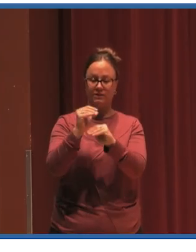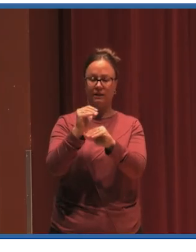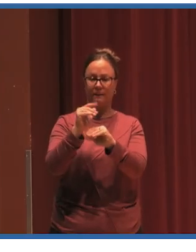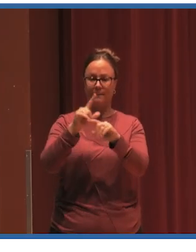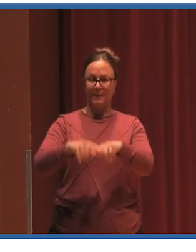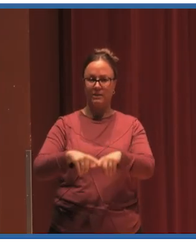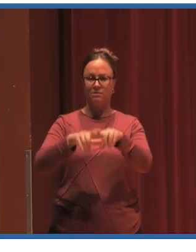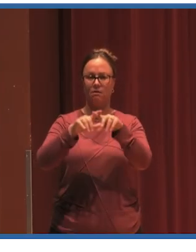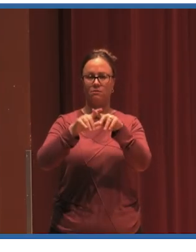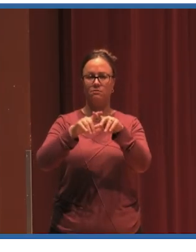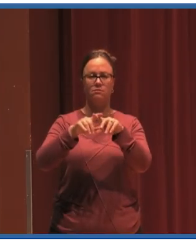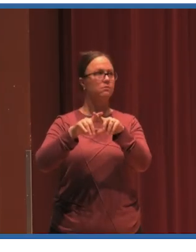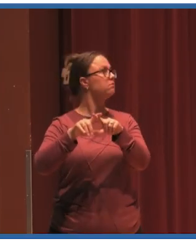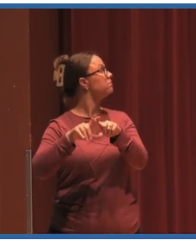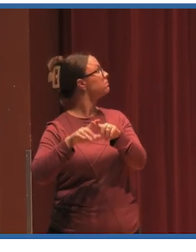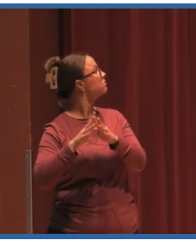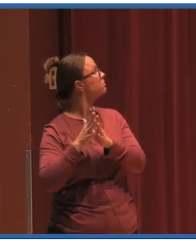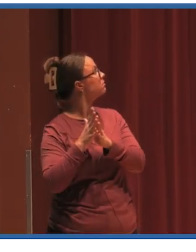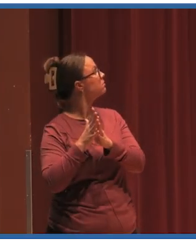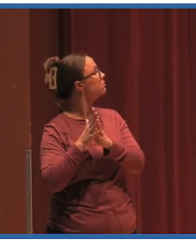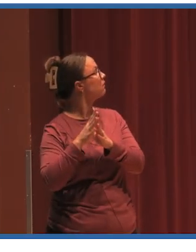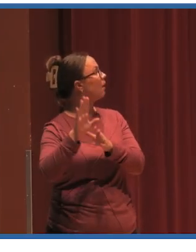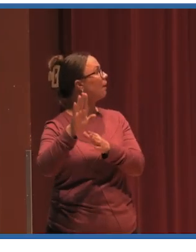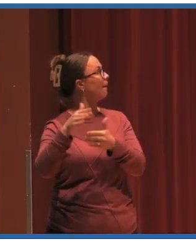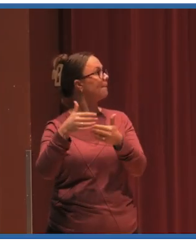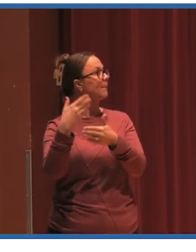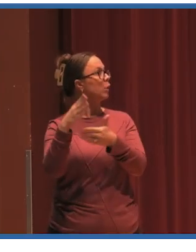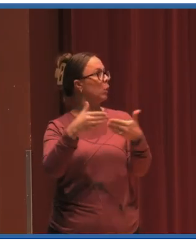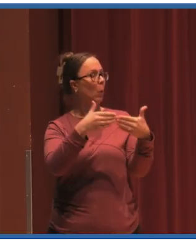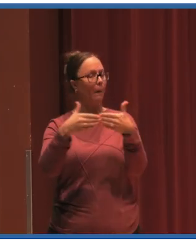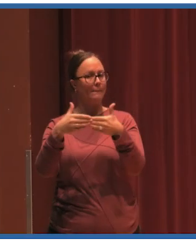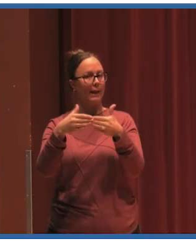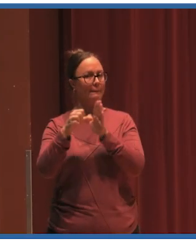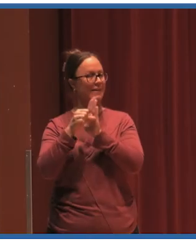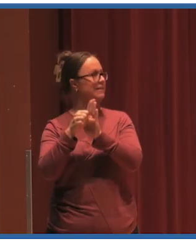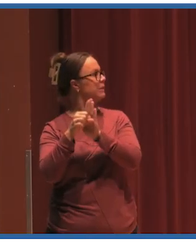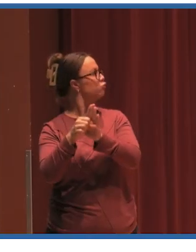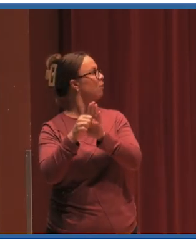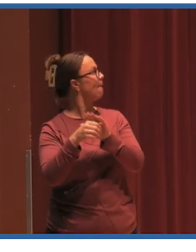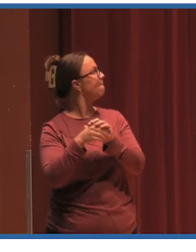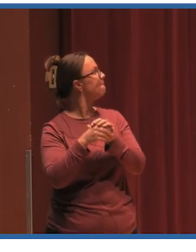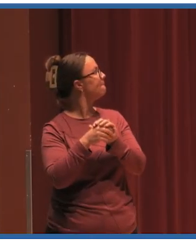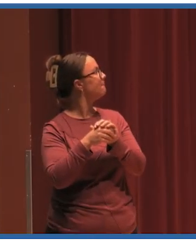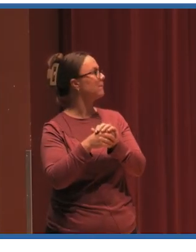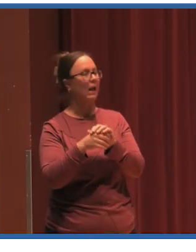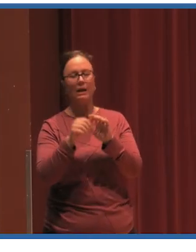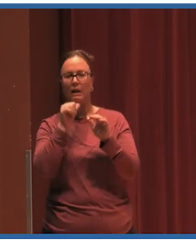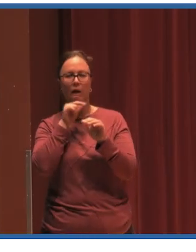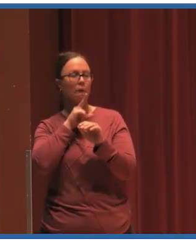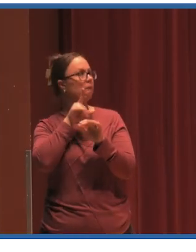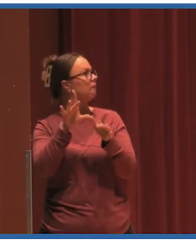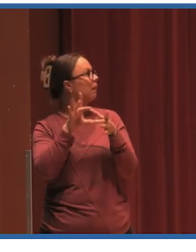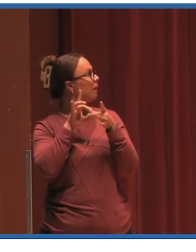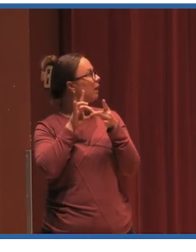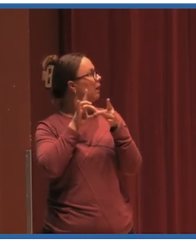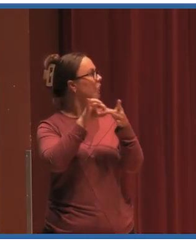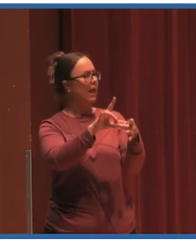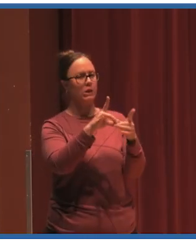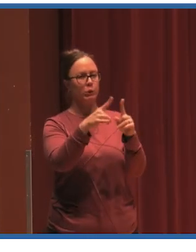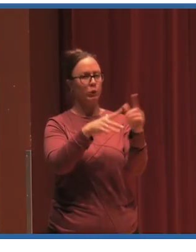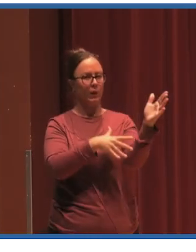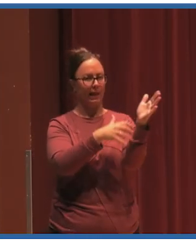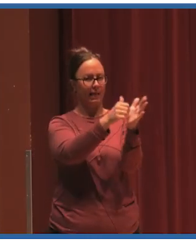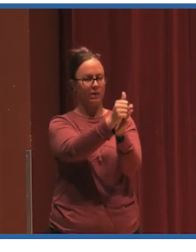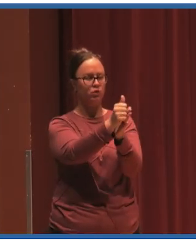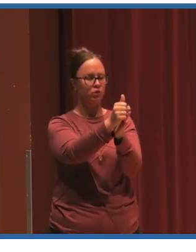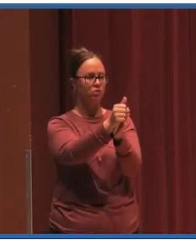syndrome, and it really wasn't set at all in connection to cancer. And this is something that's spanned across